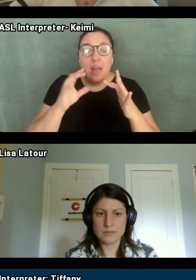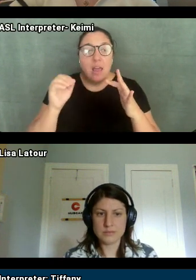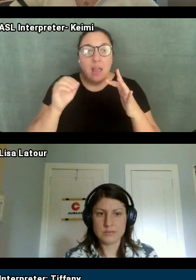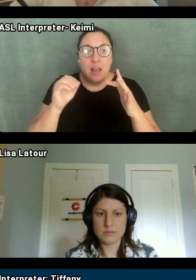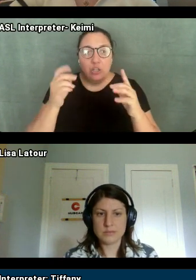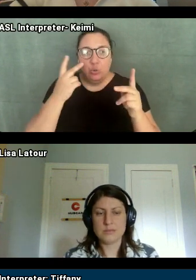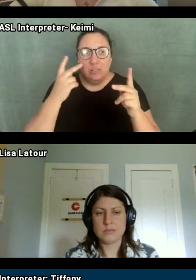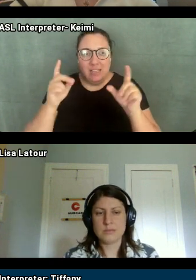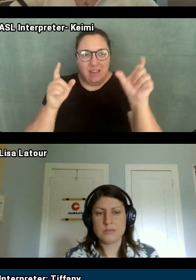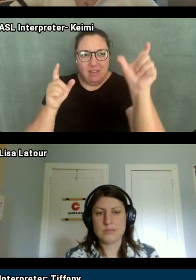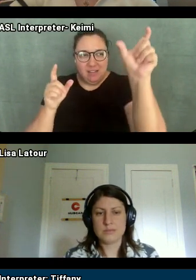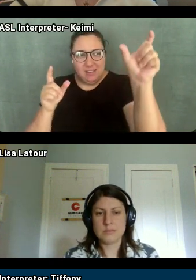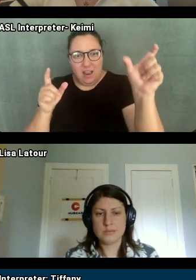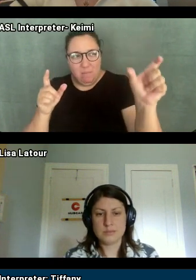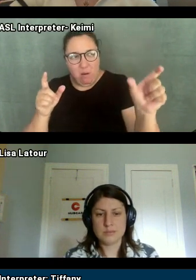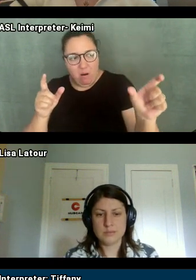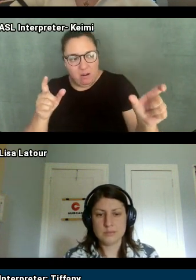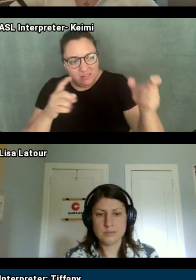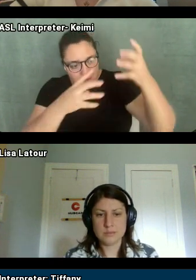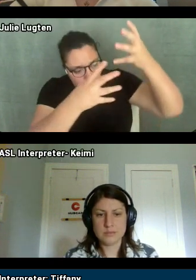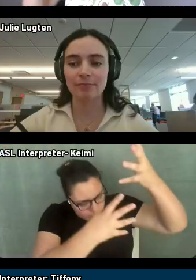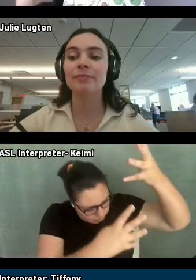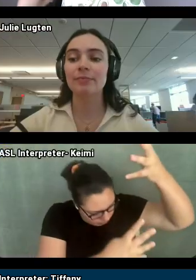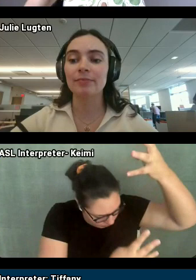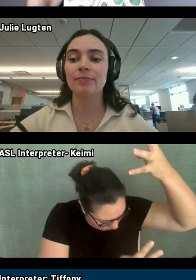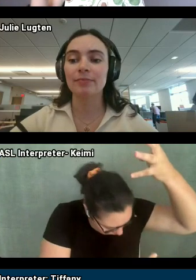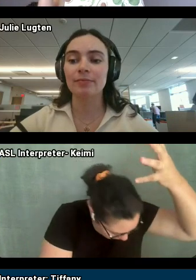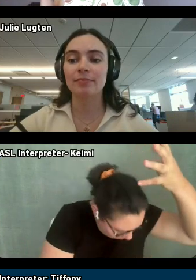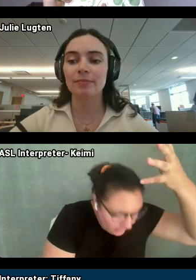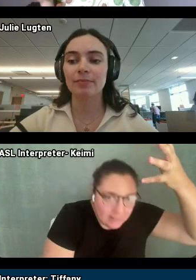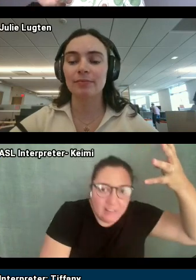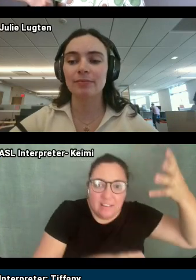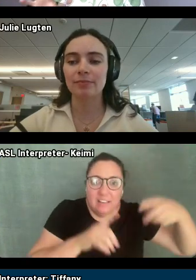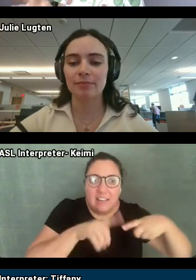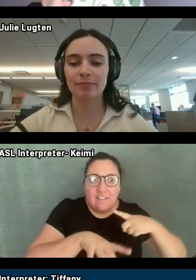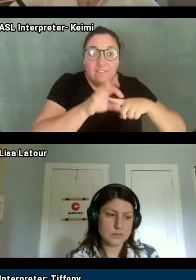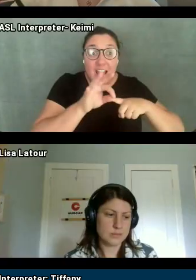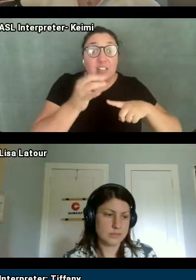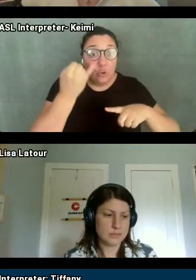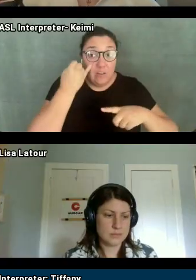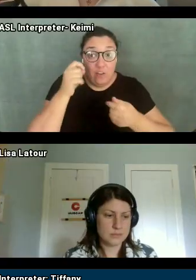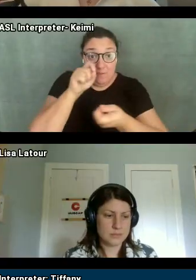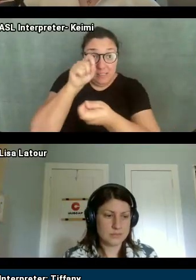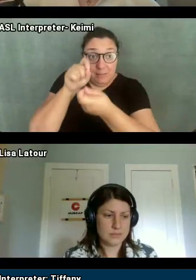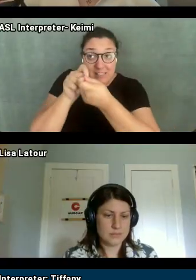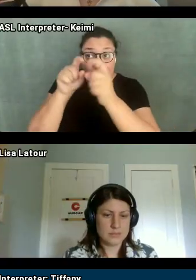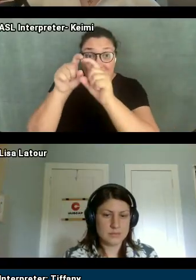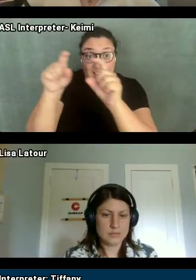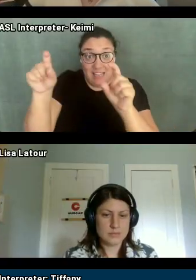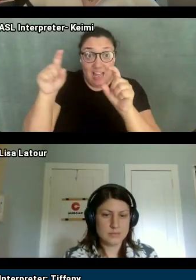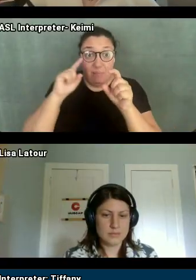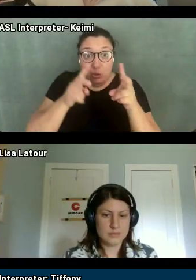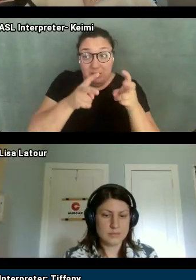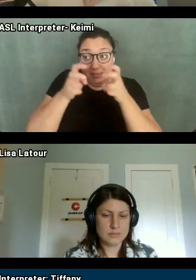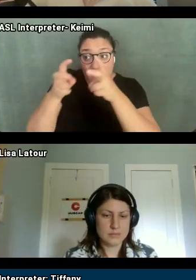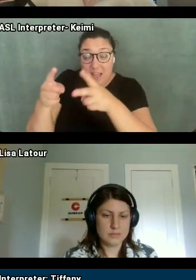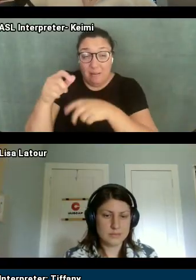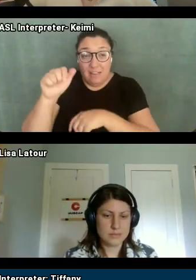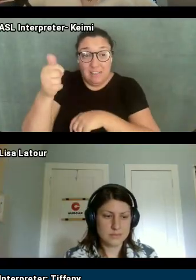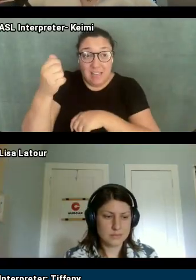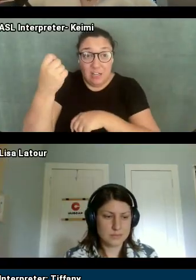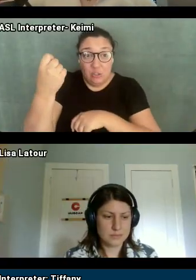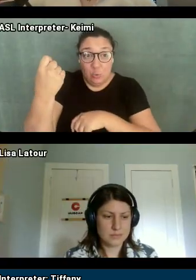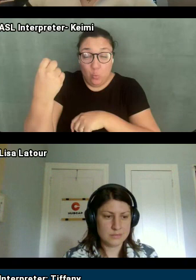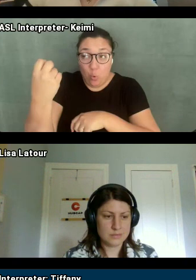sidebar. So having a dedicated tab where you can then stash the 10 or 12 fields that kind of, are part of